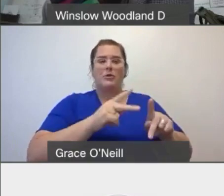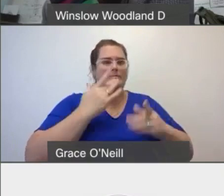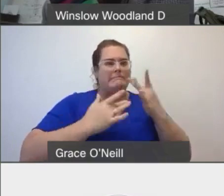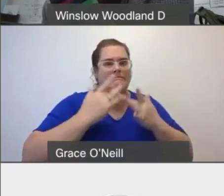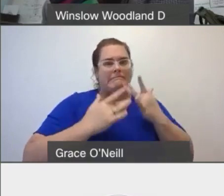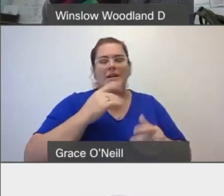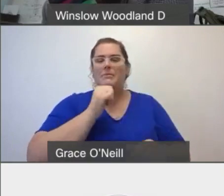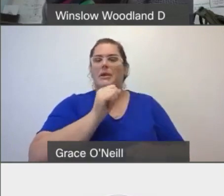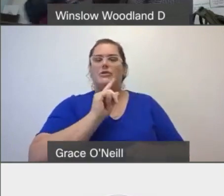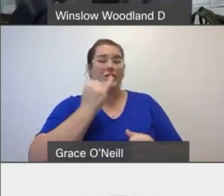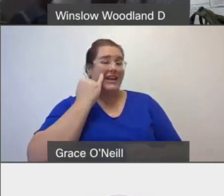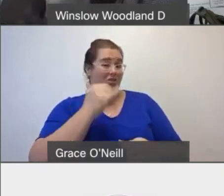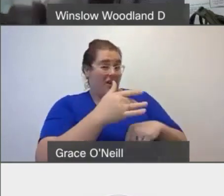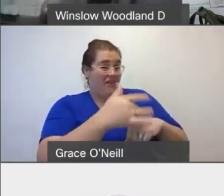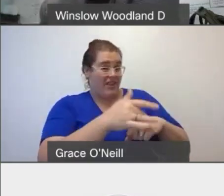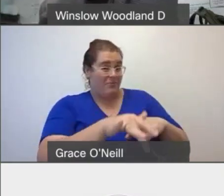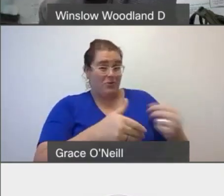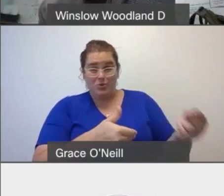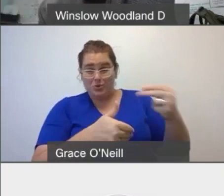about their availability.